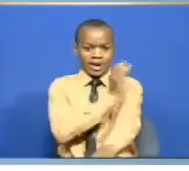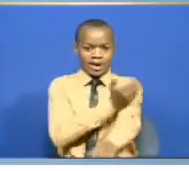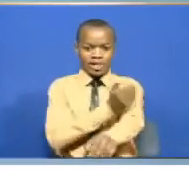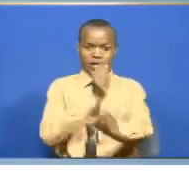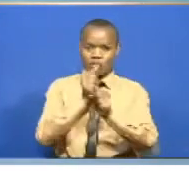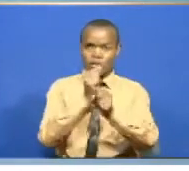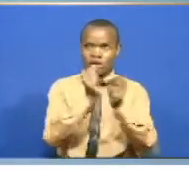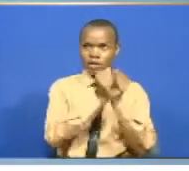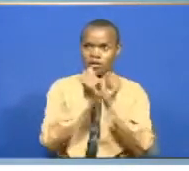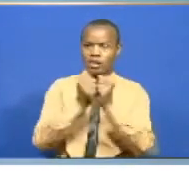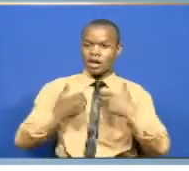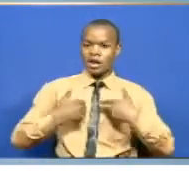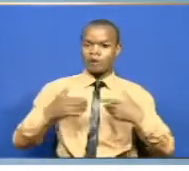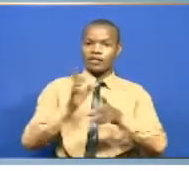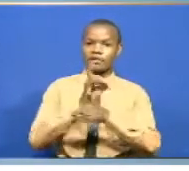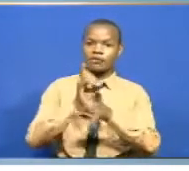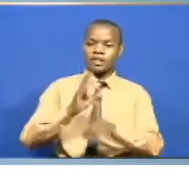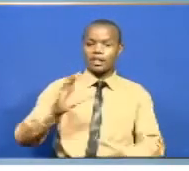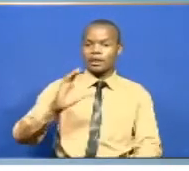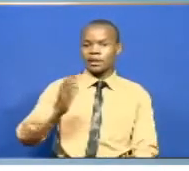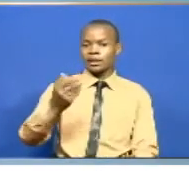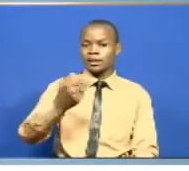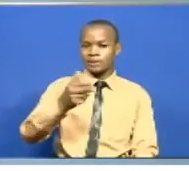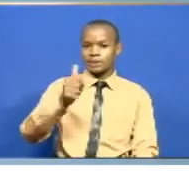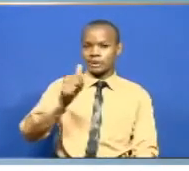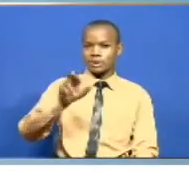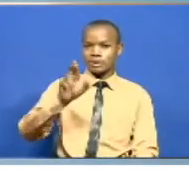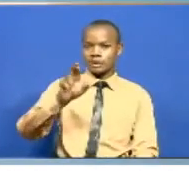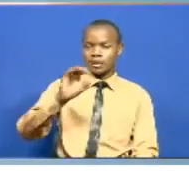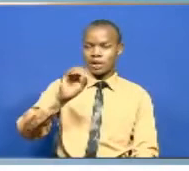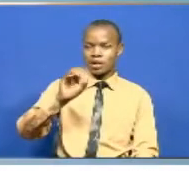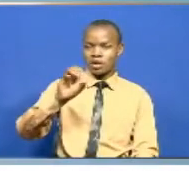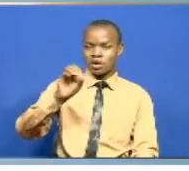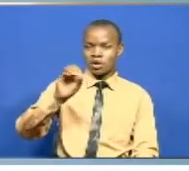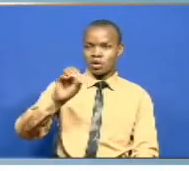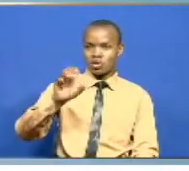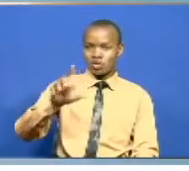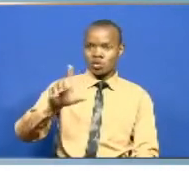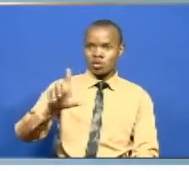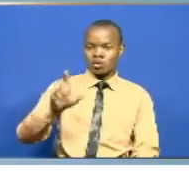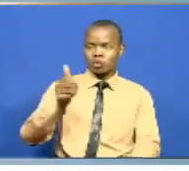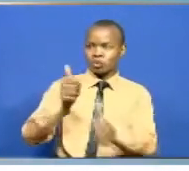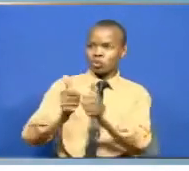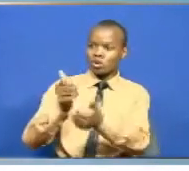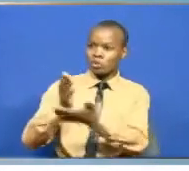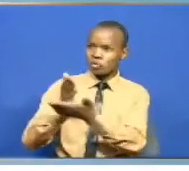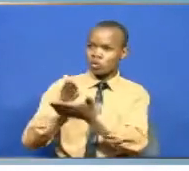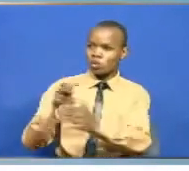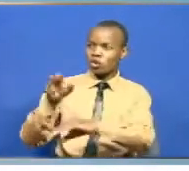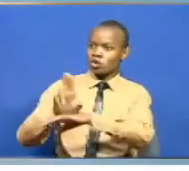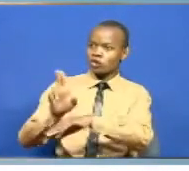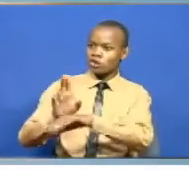only various kind of charcoals or maybe briquettes, which are actually waste and then converting into the energy